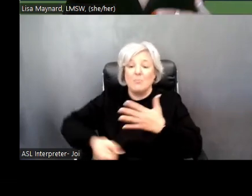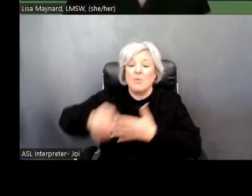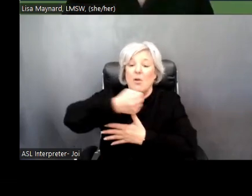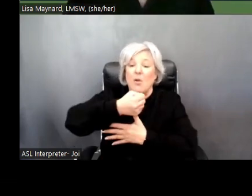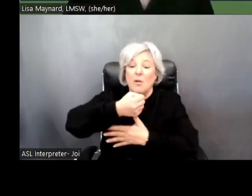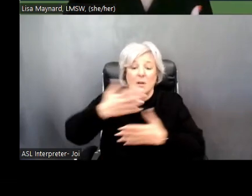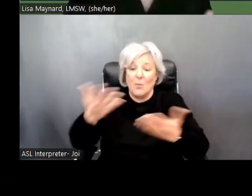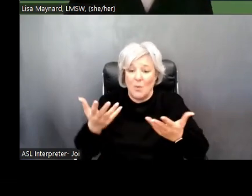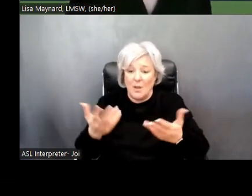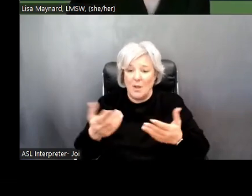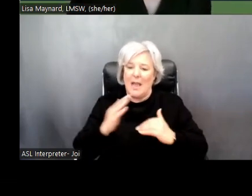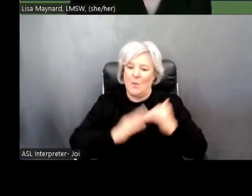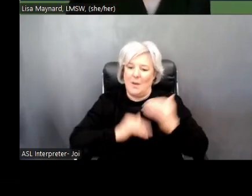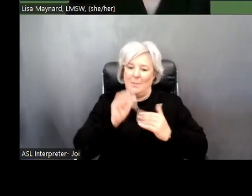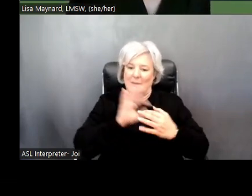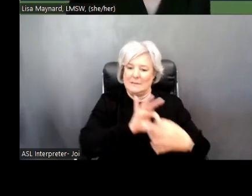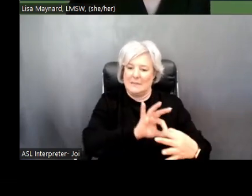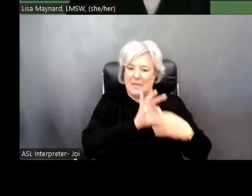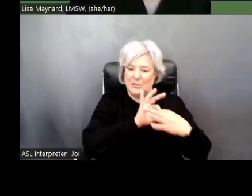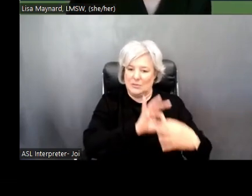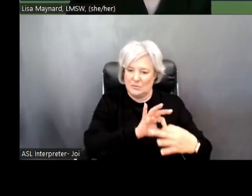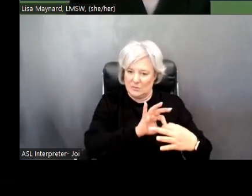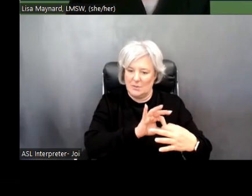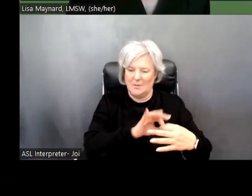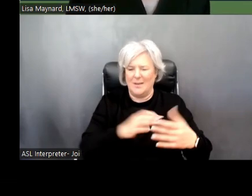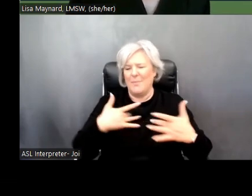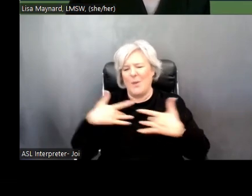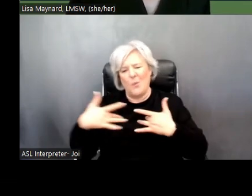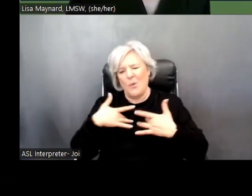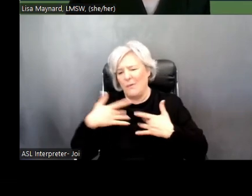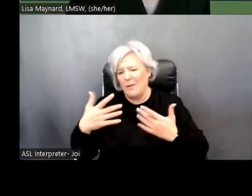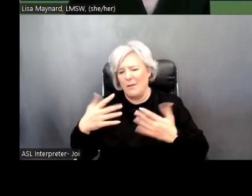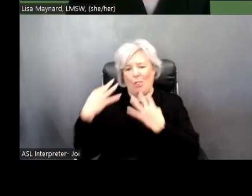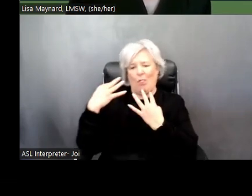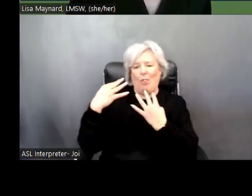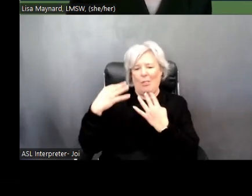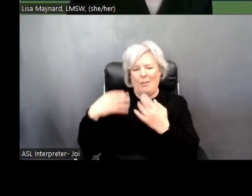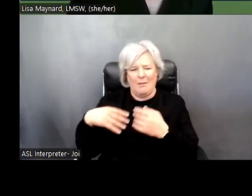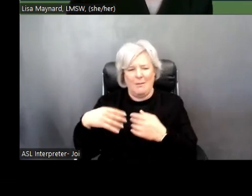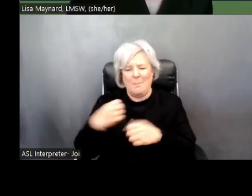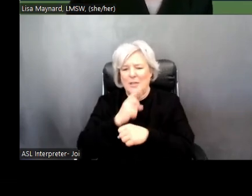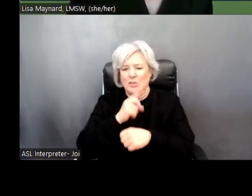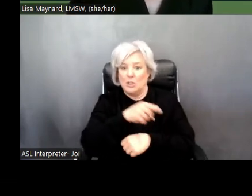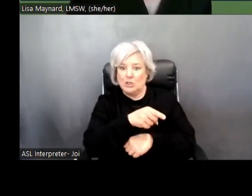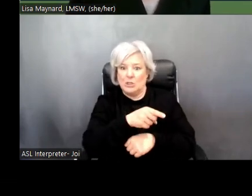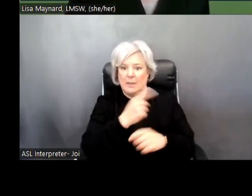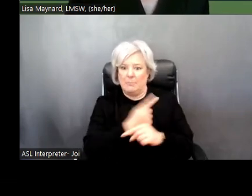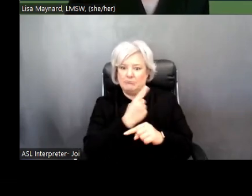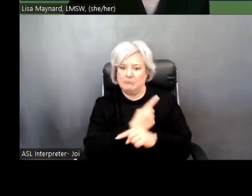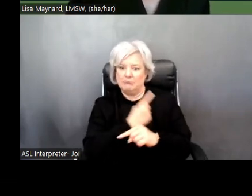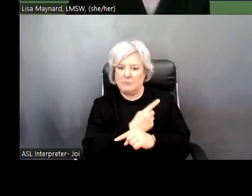My priority is to build connection and not worry about making sure that she dresses the way I want her